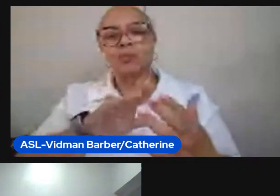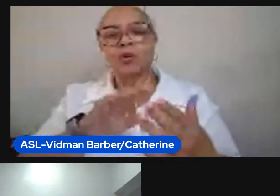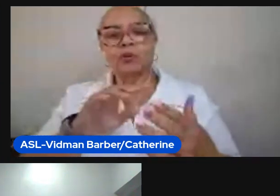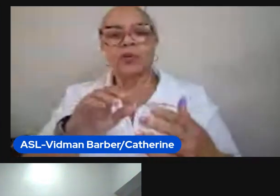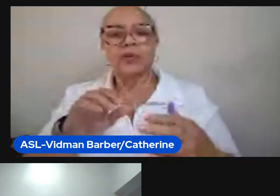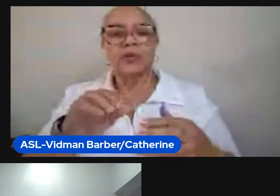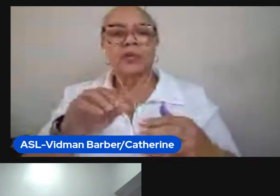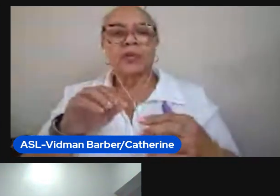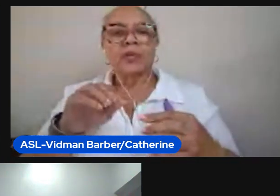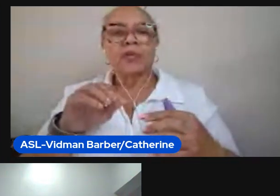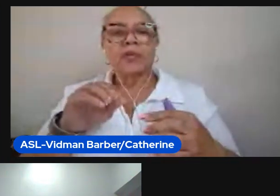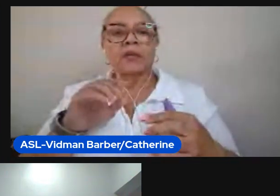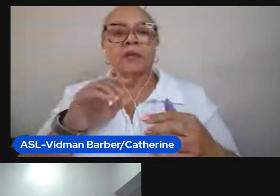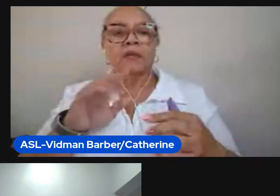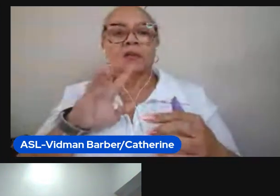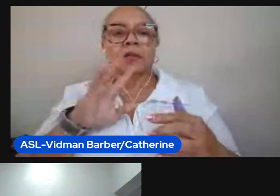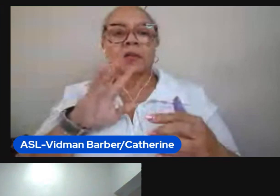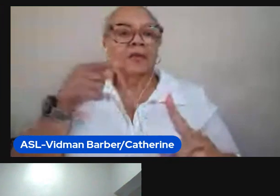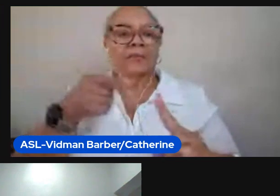has to do with